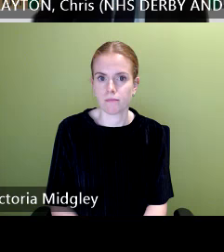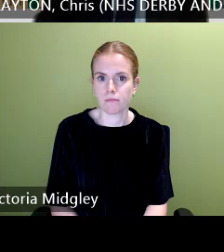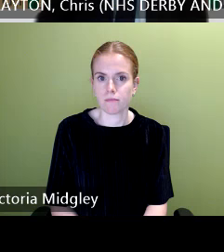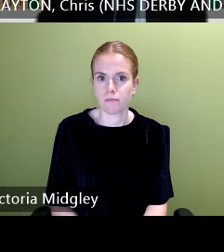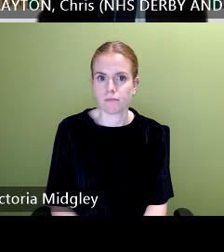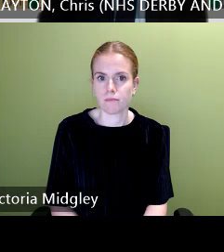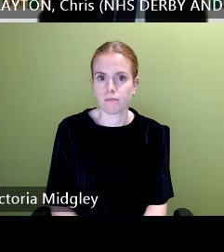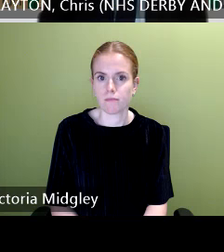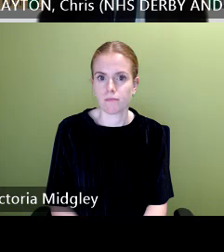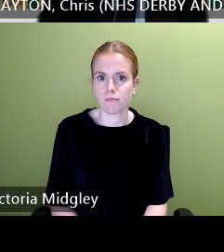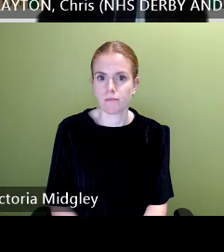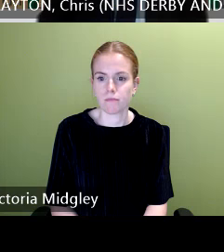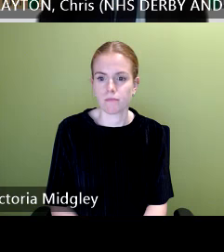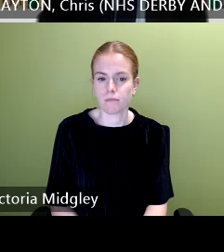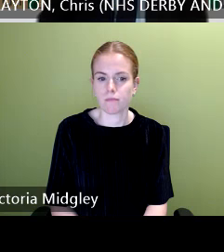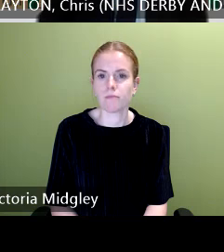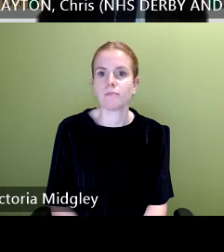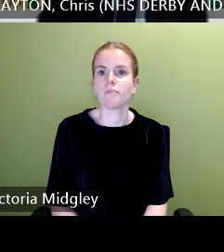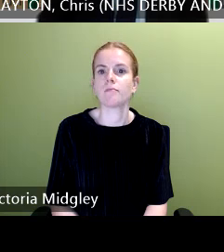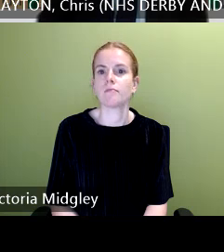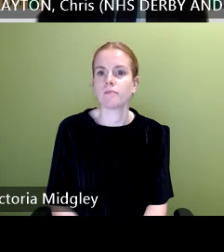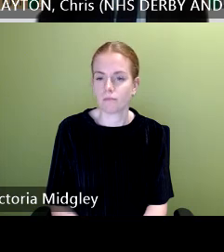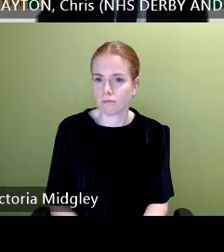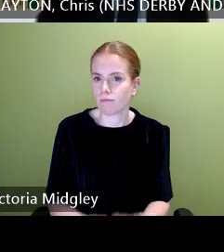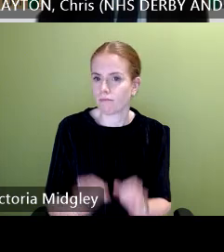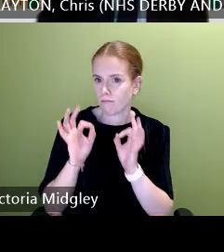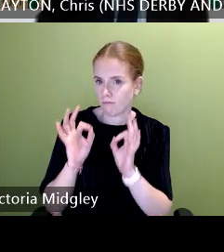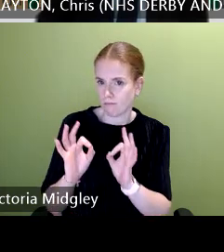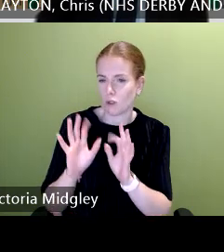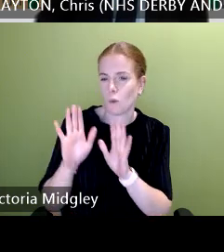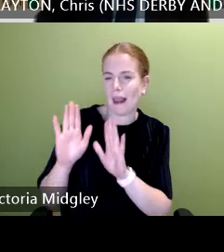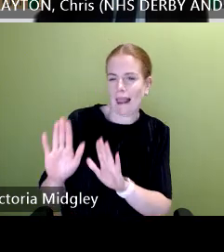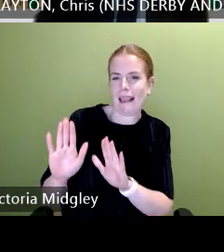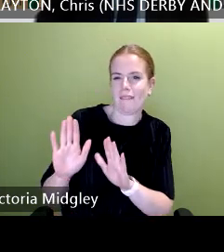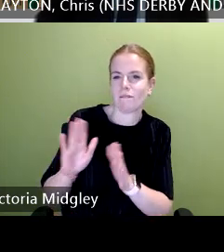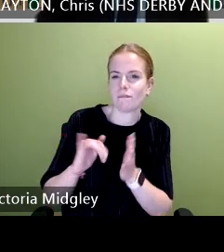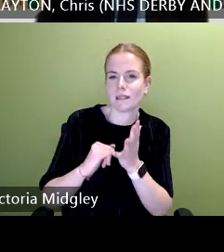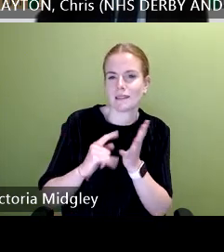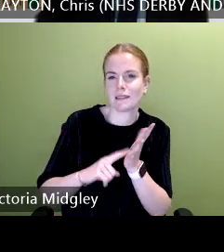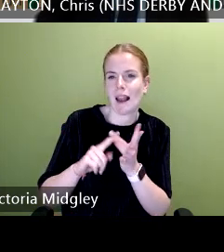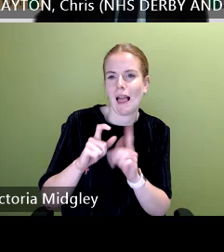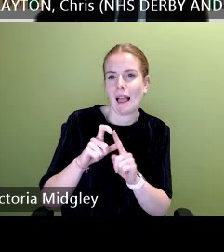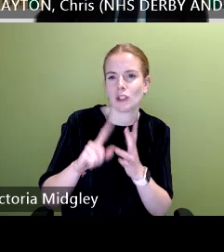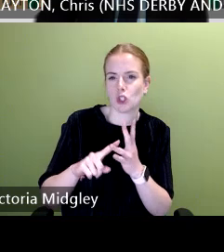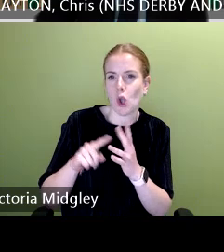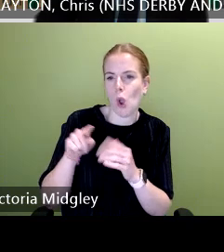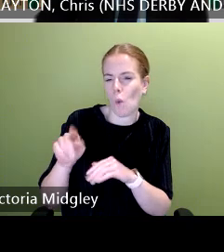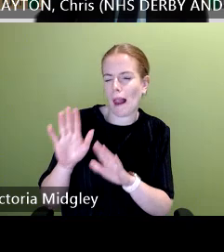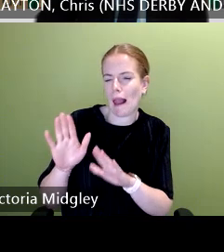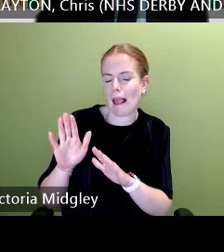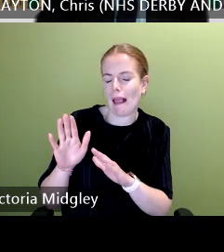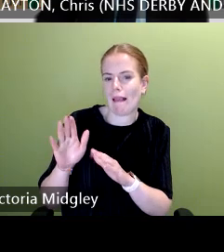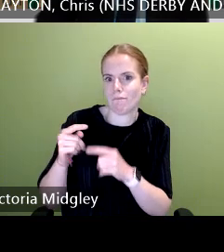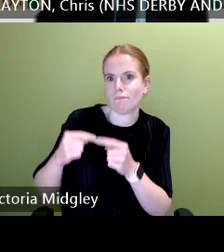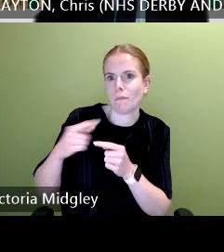But still see the numbers are still ticking over, so we'll leave it running. There's a lot of replies in there, but